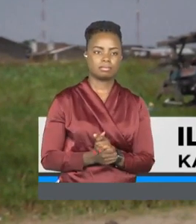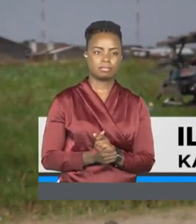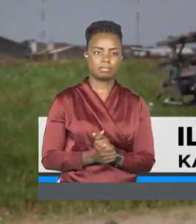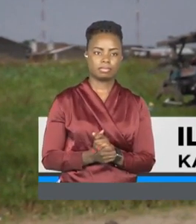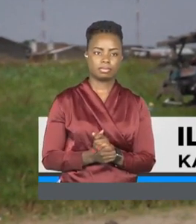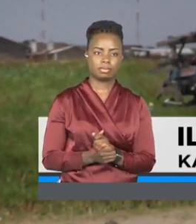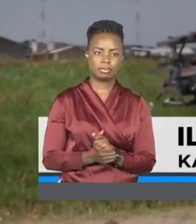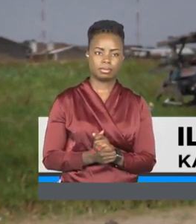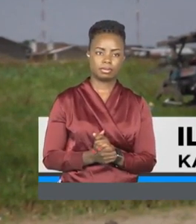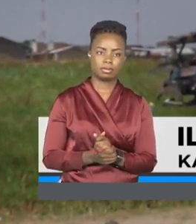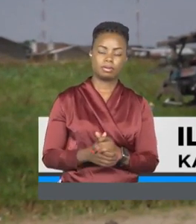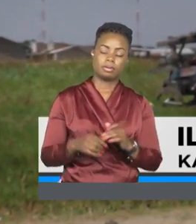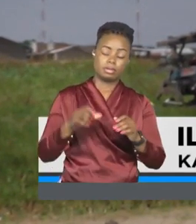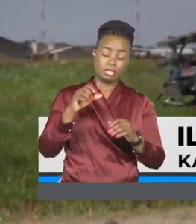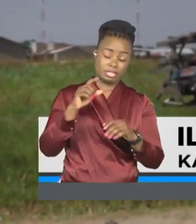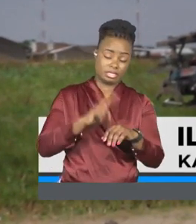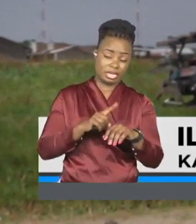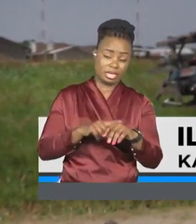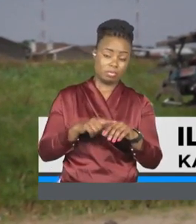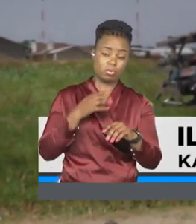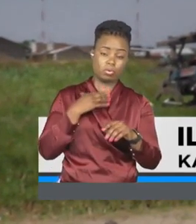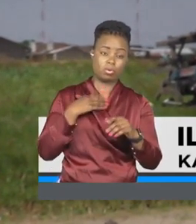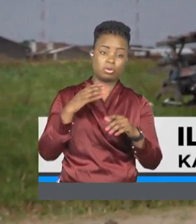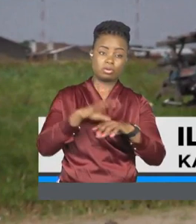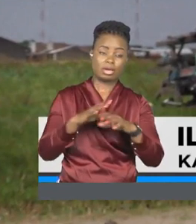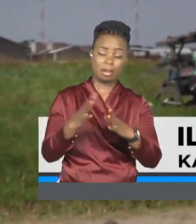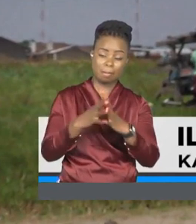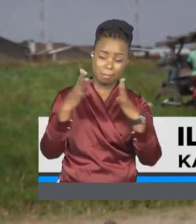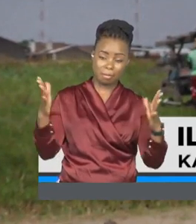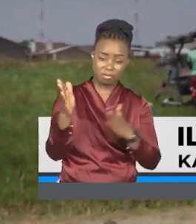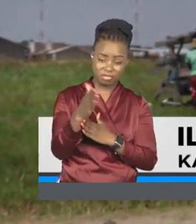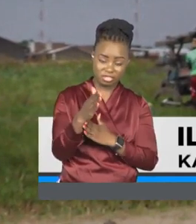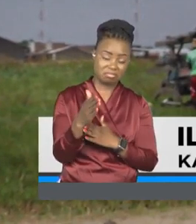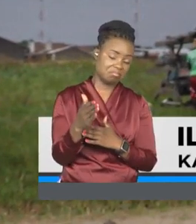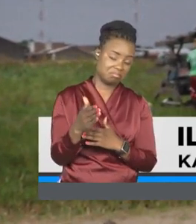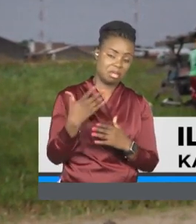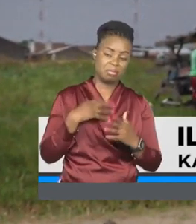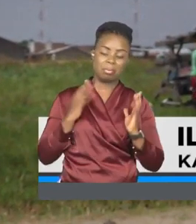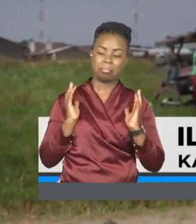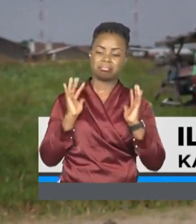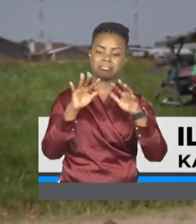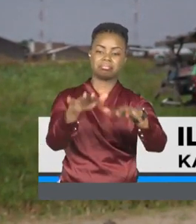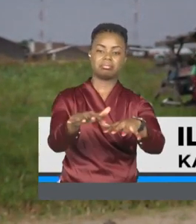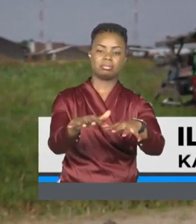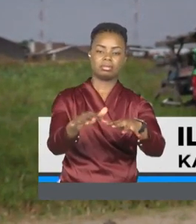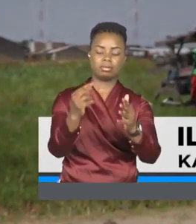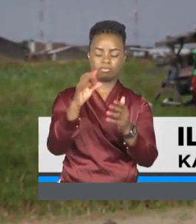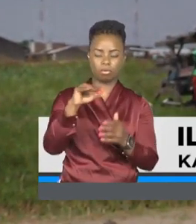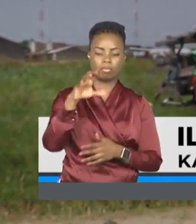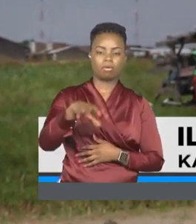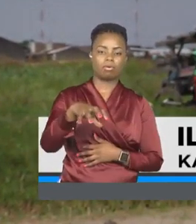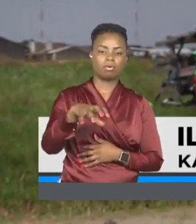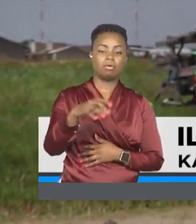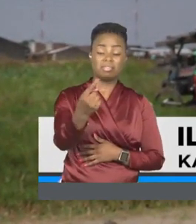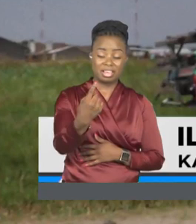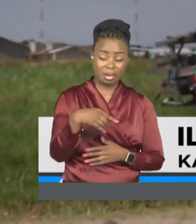And when it is peak fishing, you get a lot of influx of Congolese boats coming on our